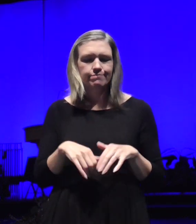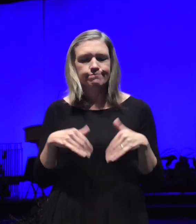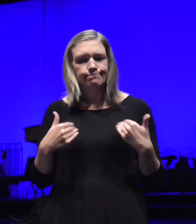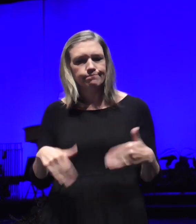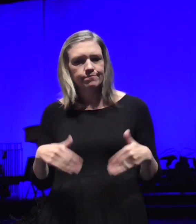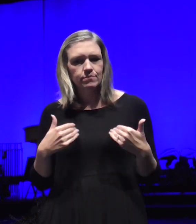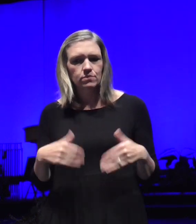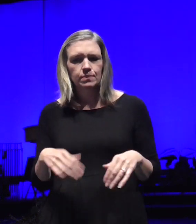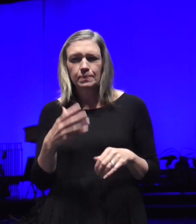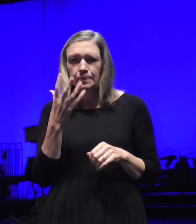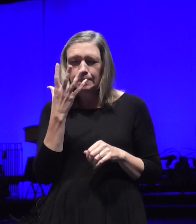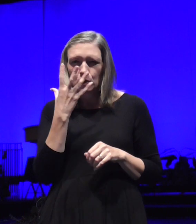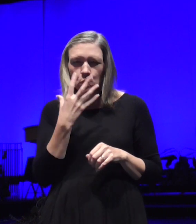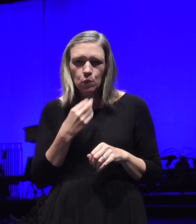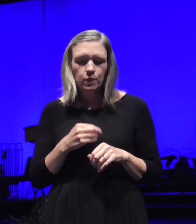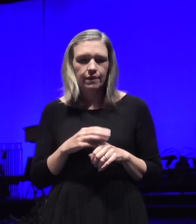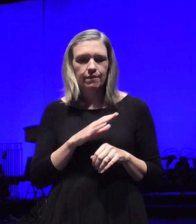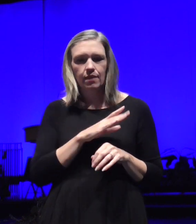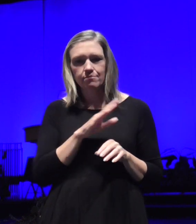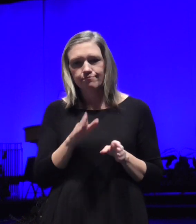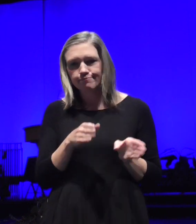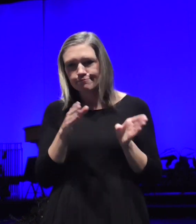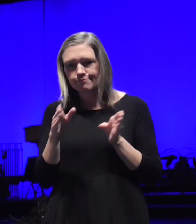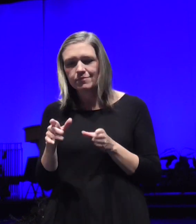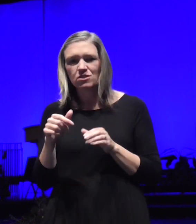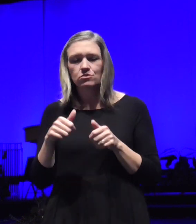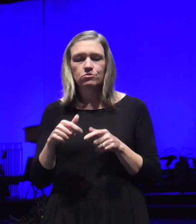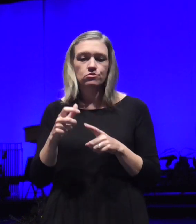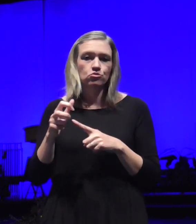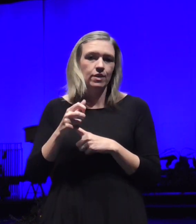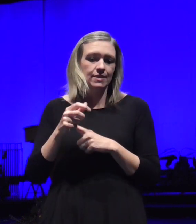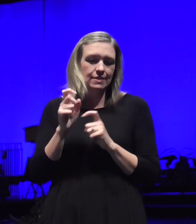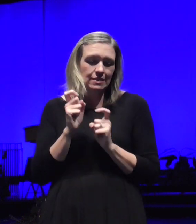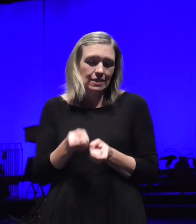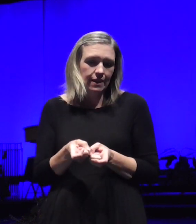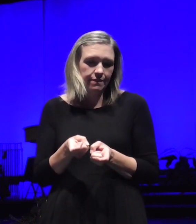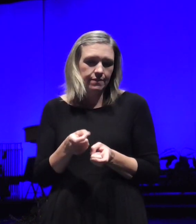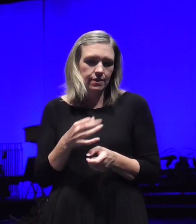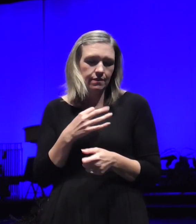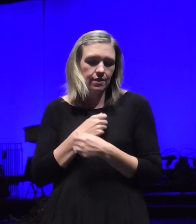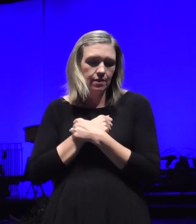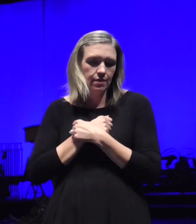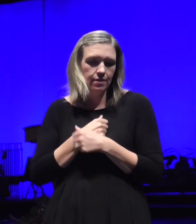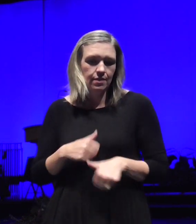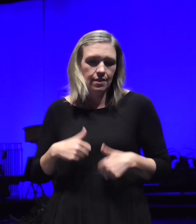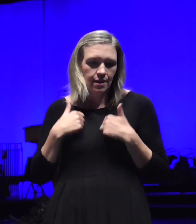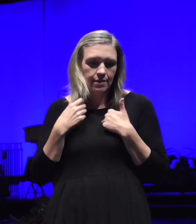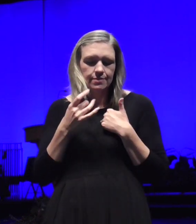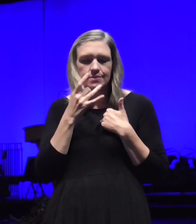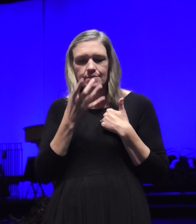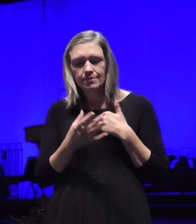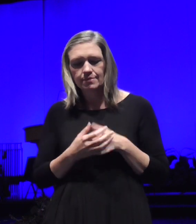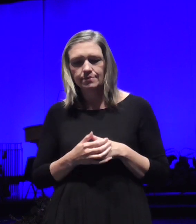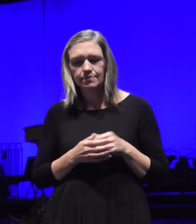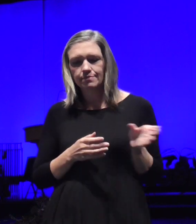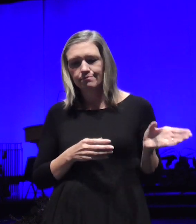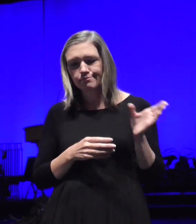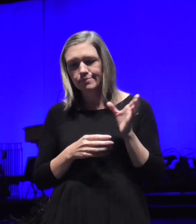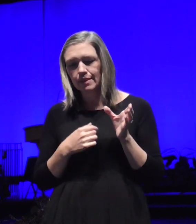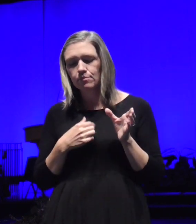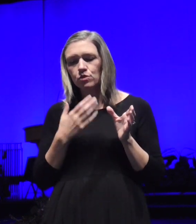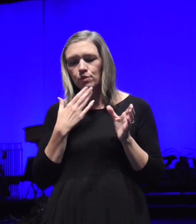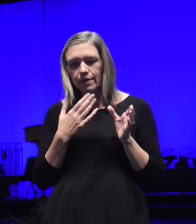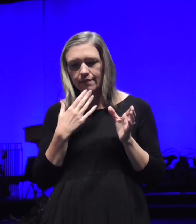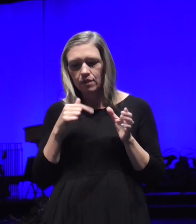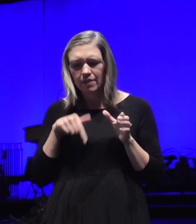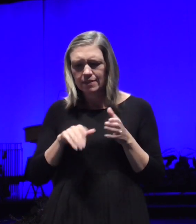There is such a beautiful day. The greatest gift of all, it is life. It is why I'm so grateful